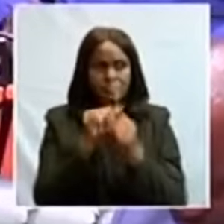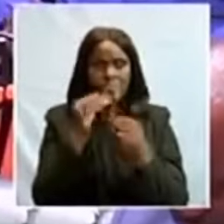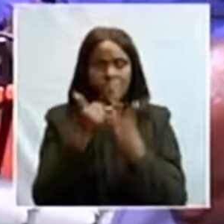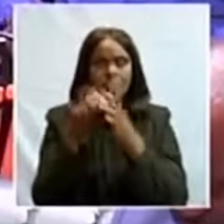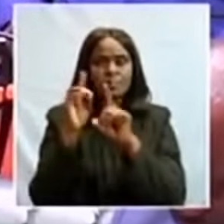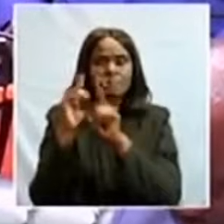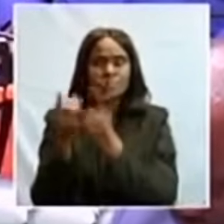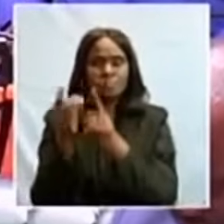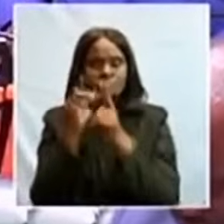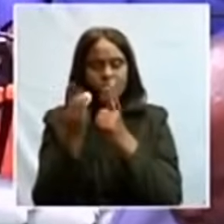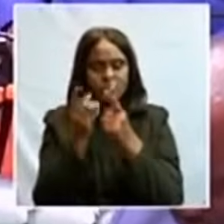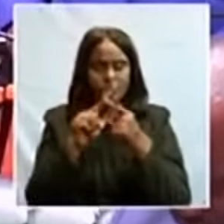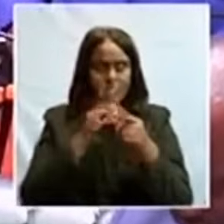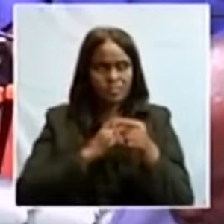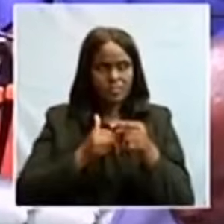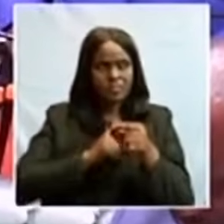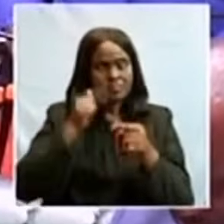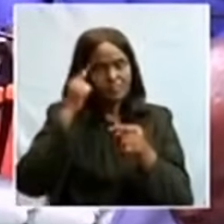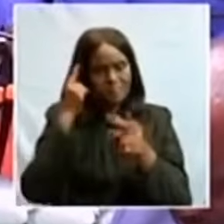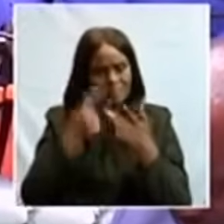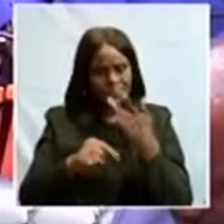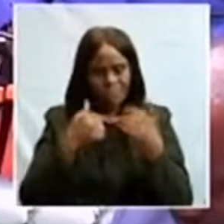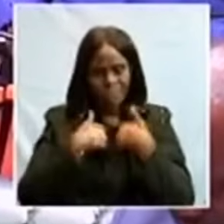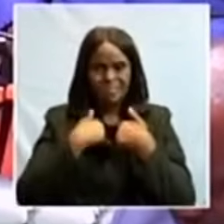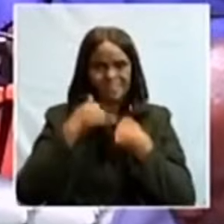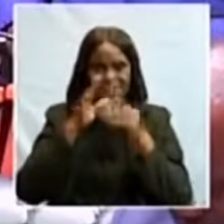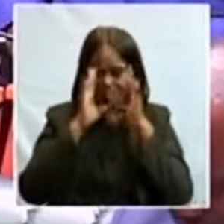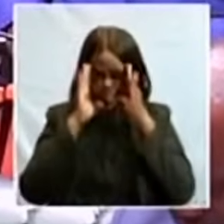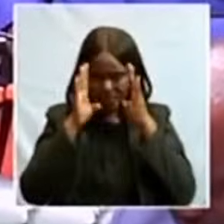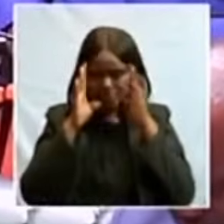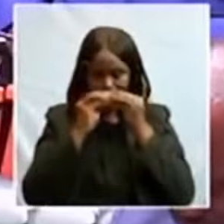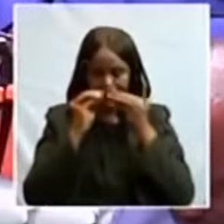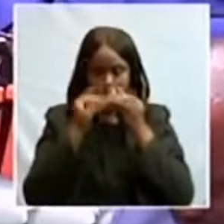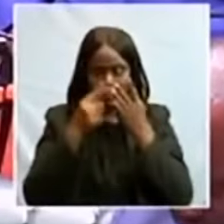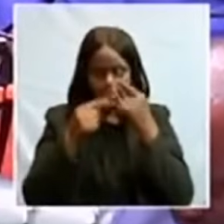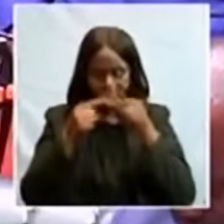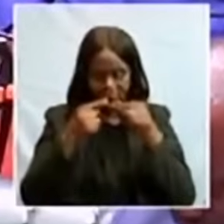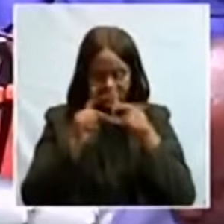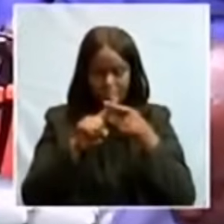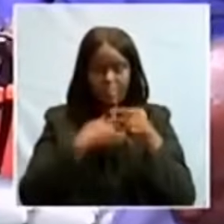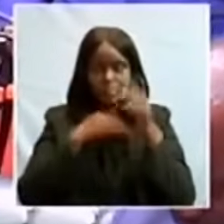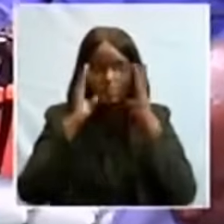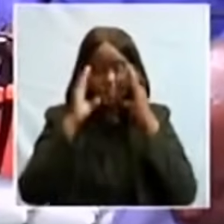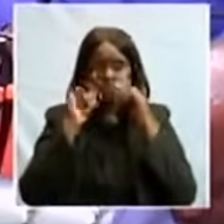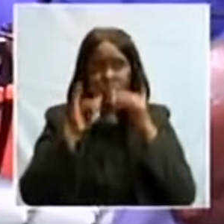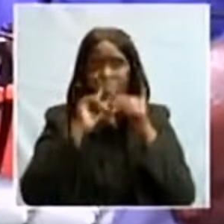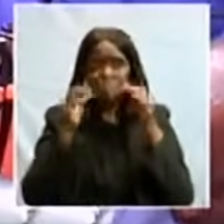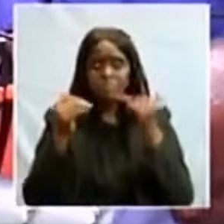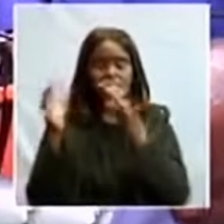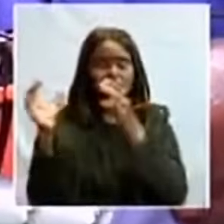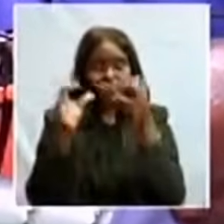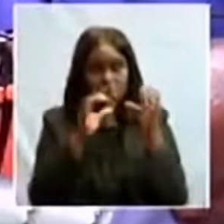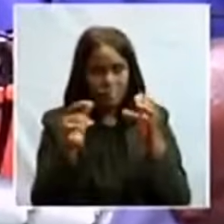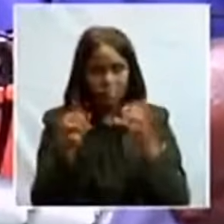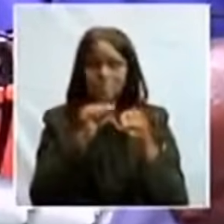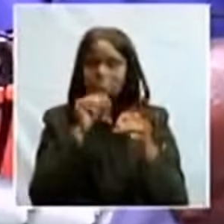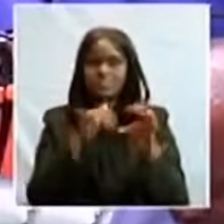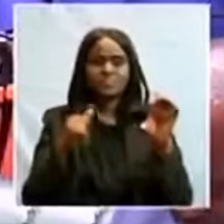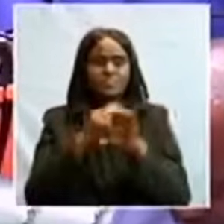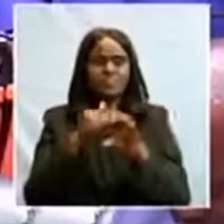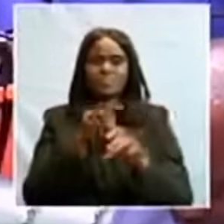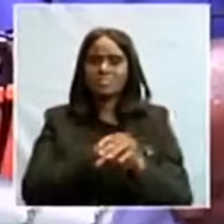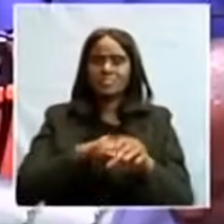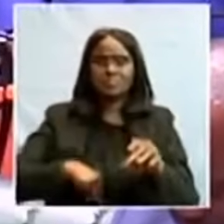districts. But I think what has come to my attention, Madam Speaker, is that the councils are not involving members